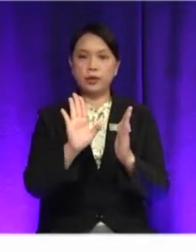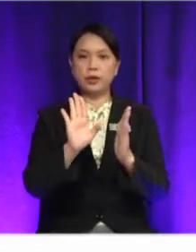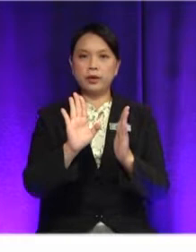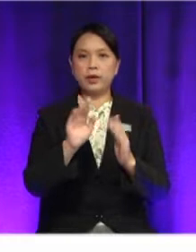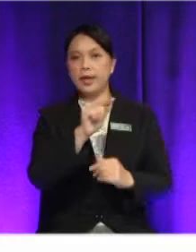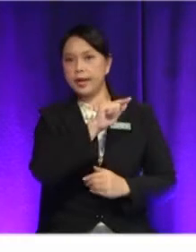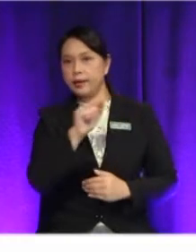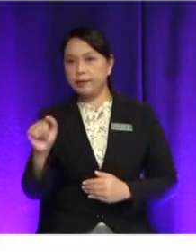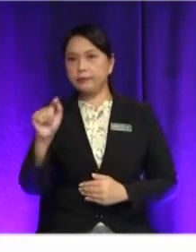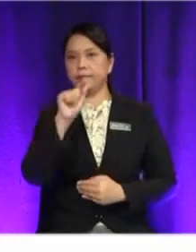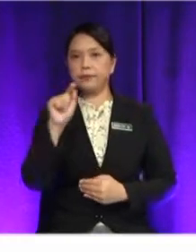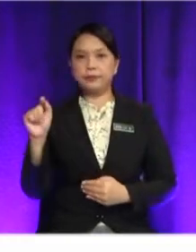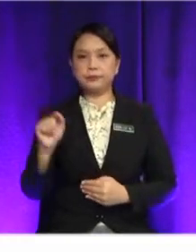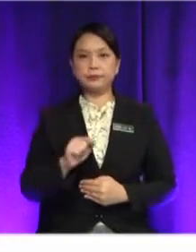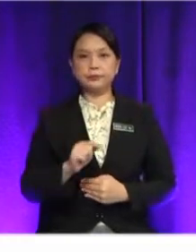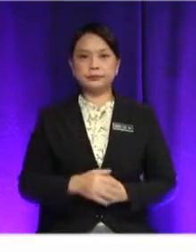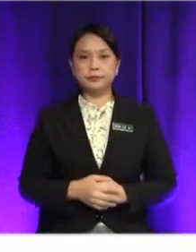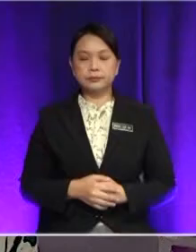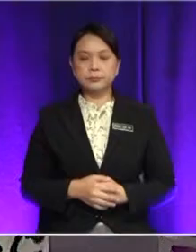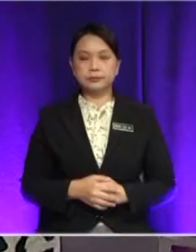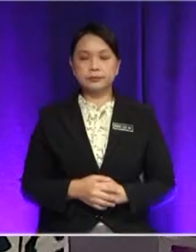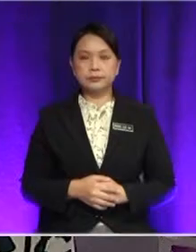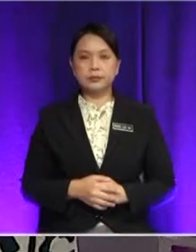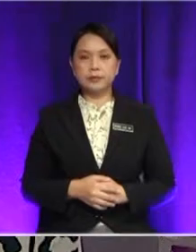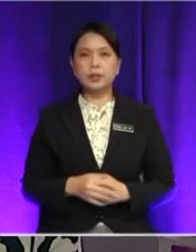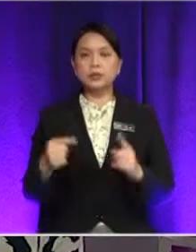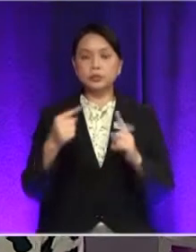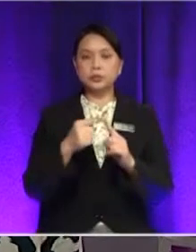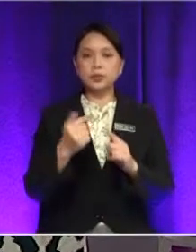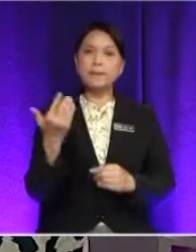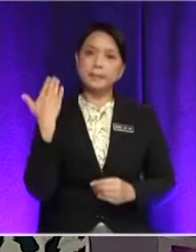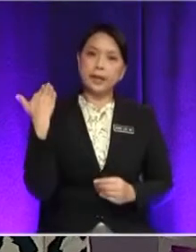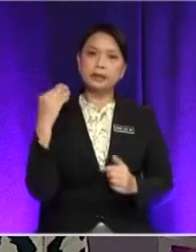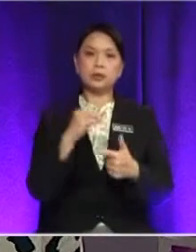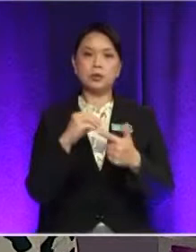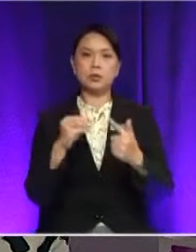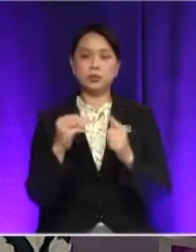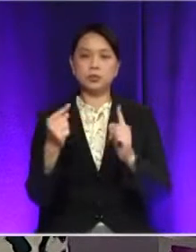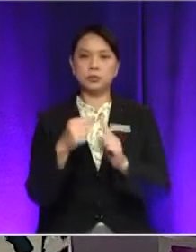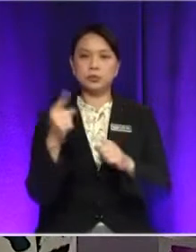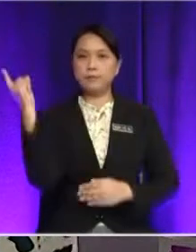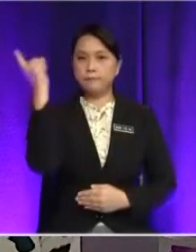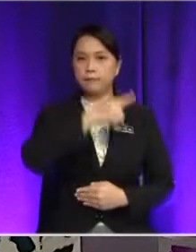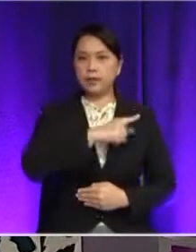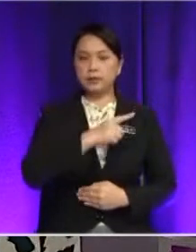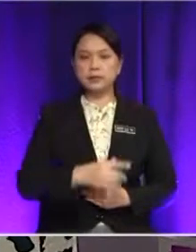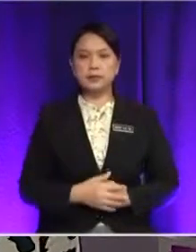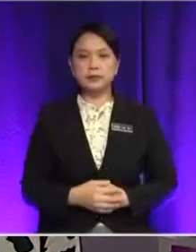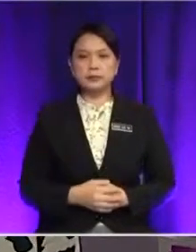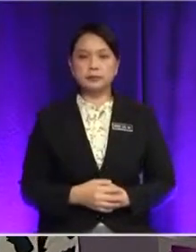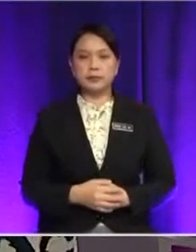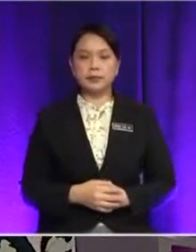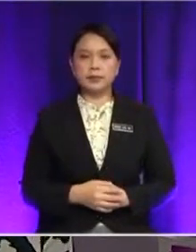The arrow is either to the back or to the front. Now, this means if they draw the arrow to the